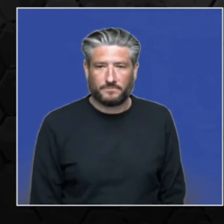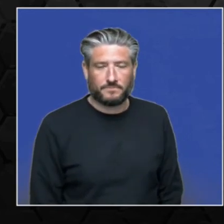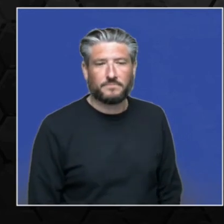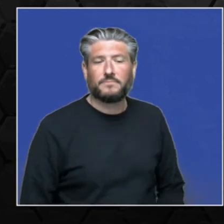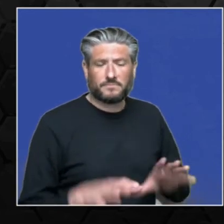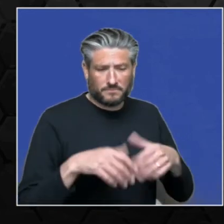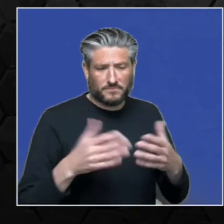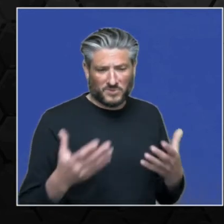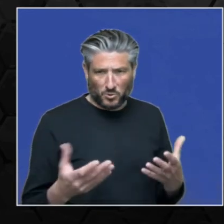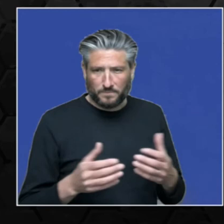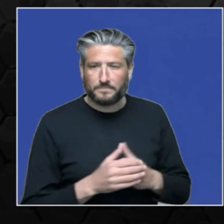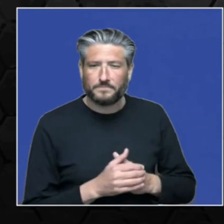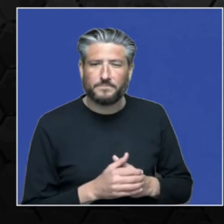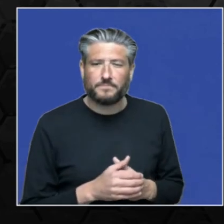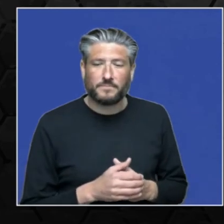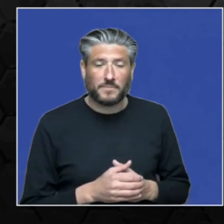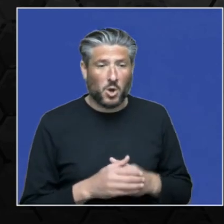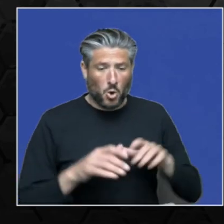on-demand computer